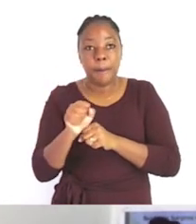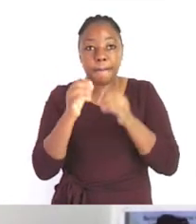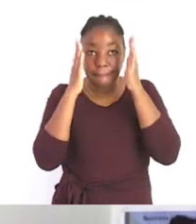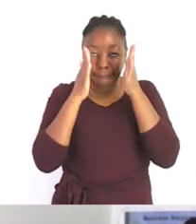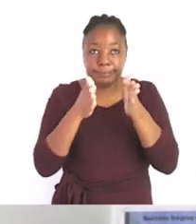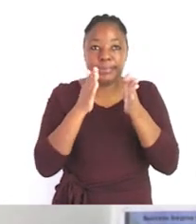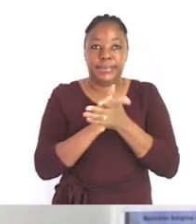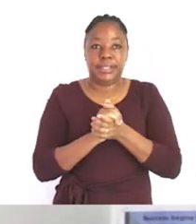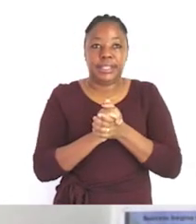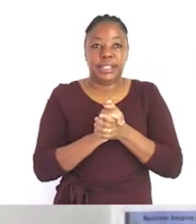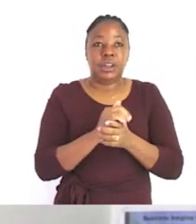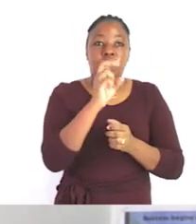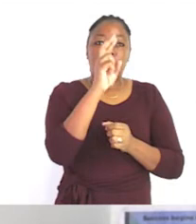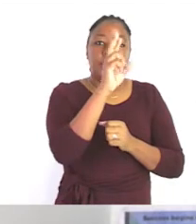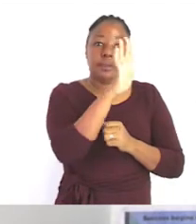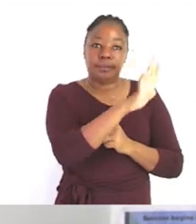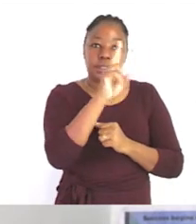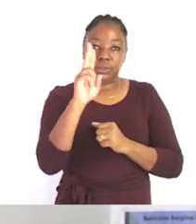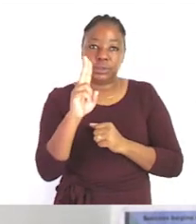52, 44,